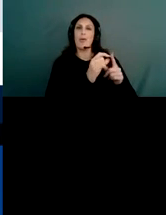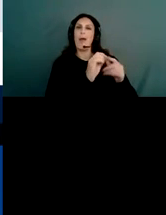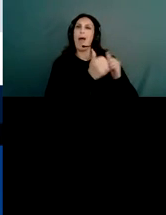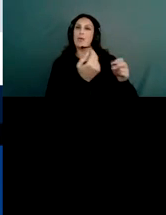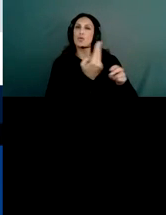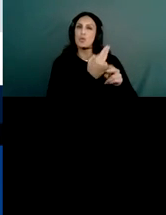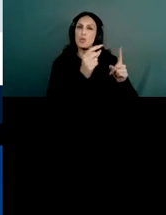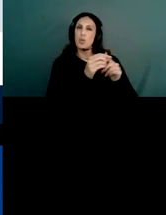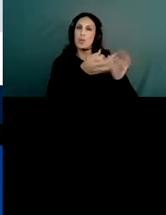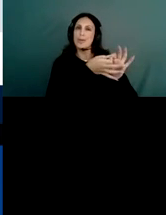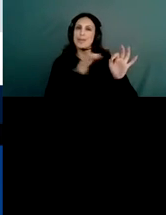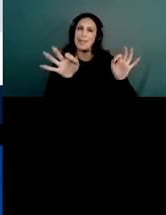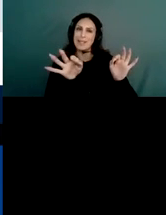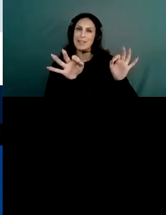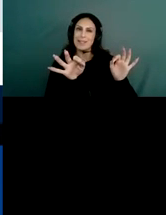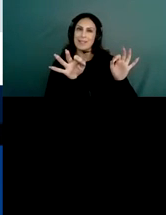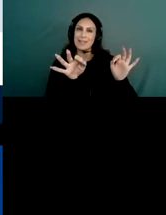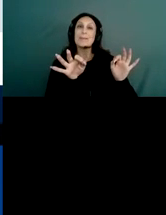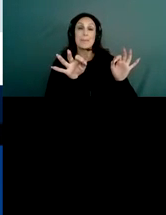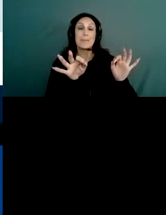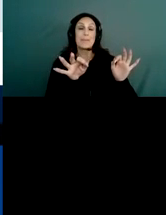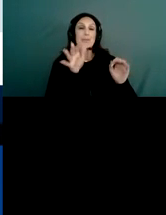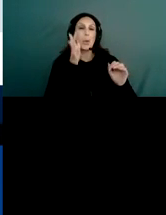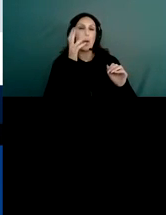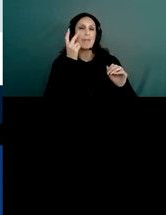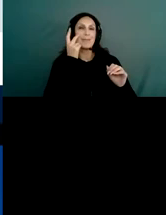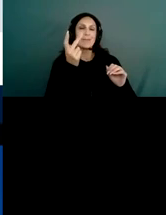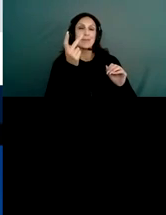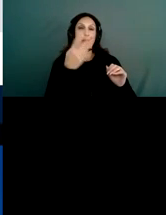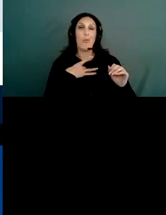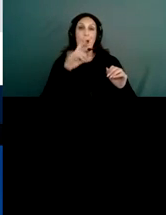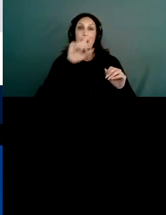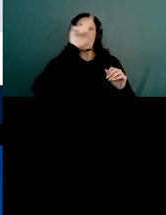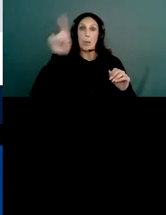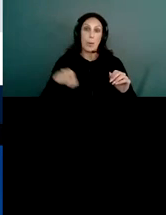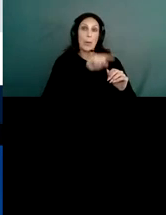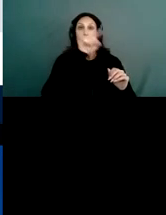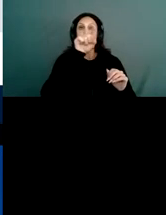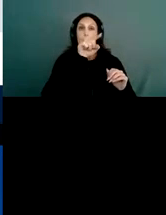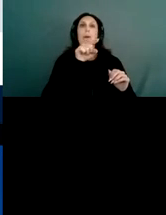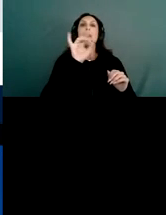change. Minutes of usage increase in the white circle, and minutes left decrements.